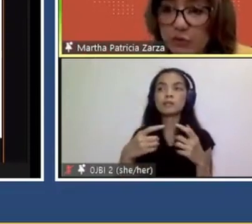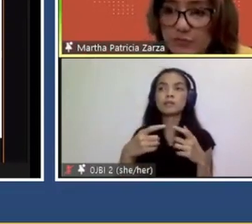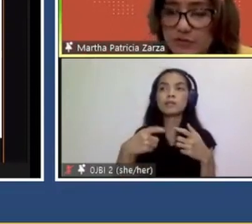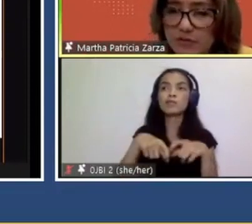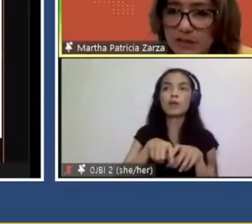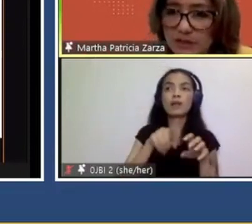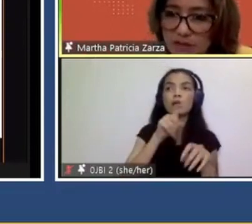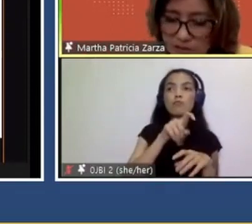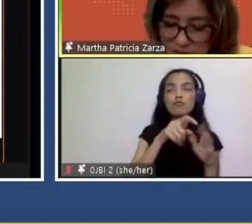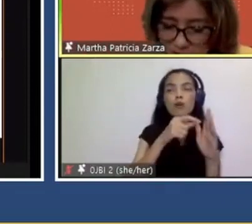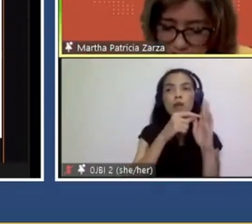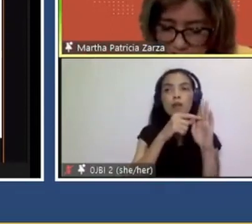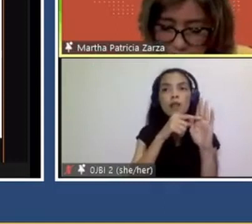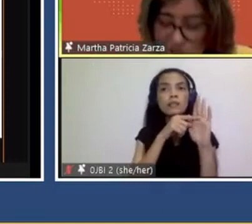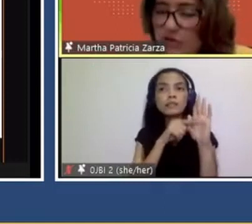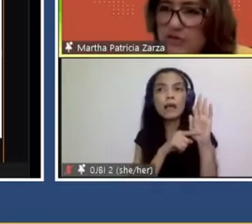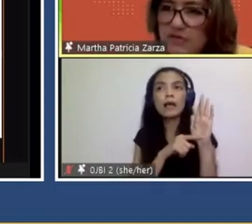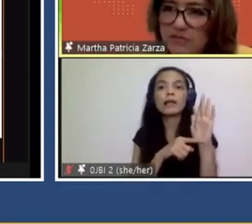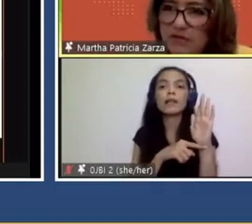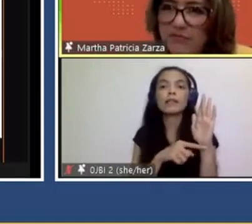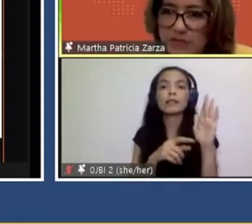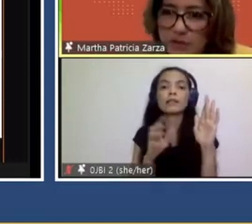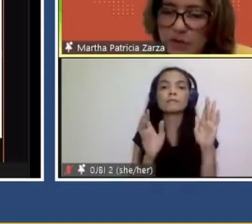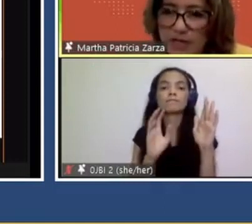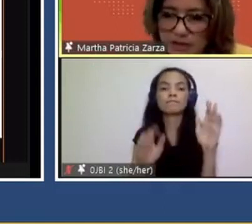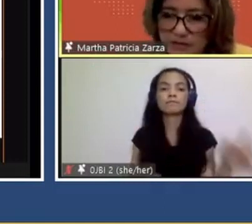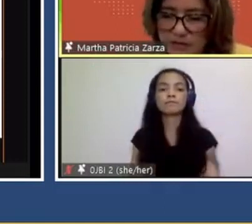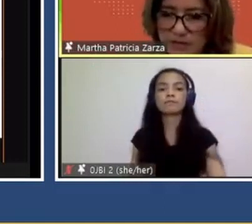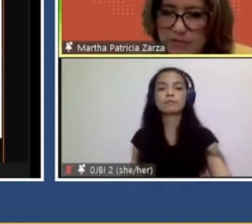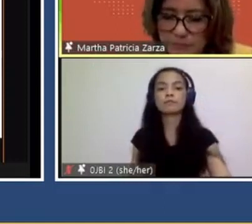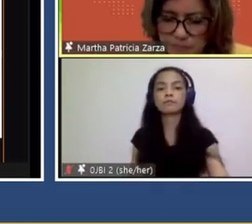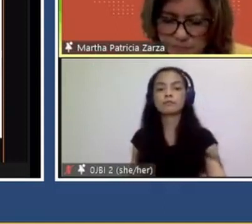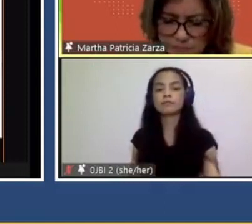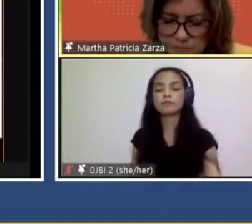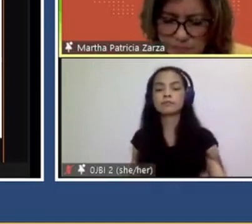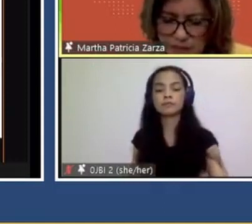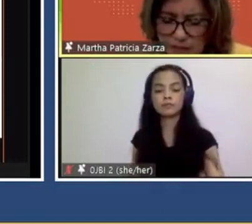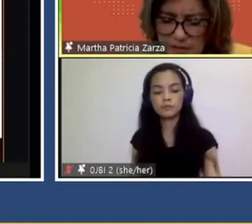the fumes, of the emissions of CO and